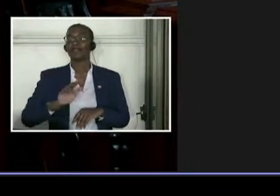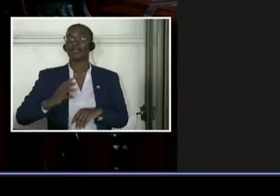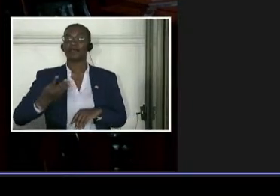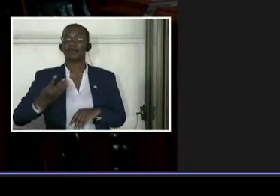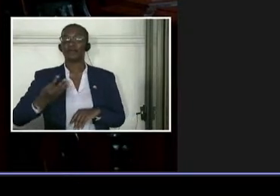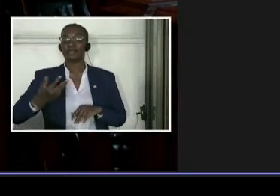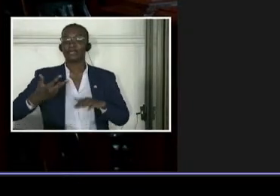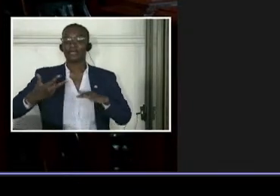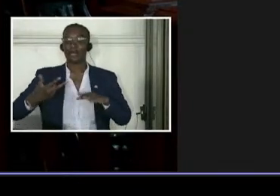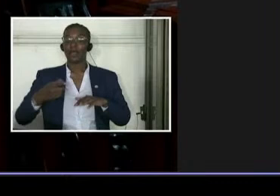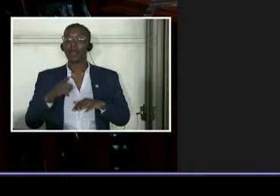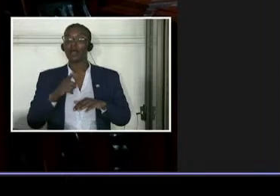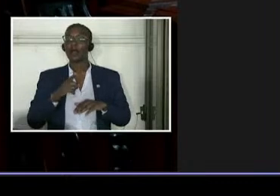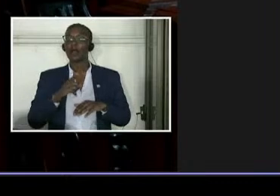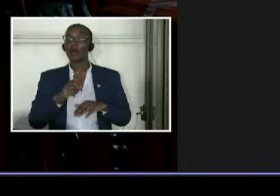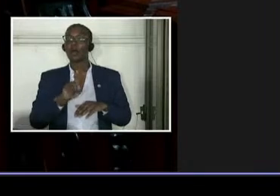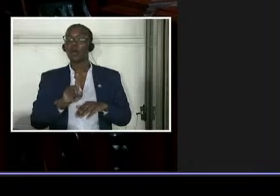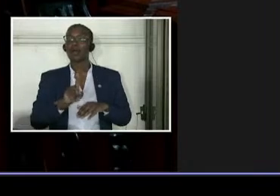2,542 sites. Ilembe,